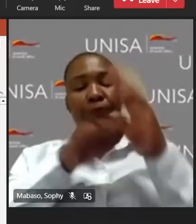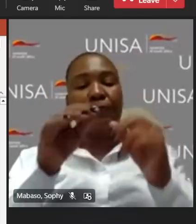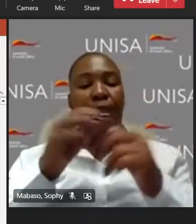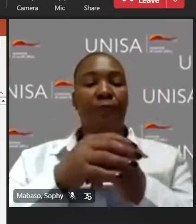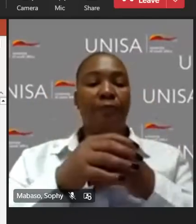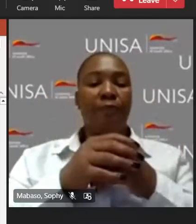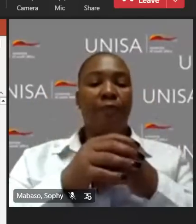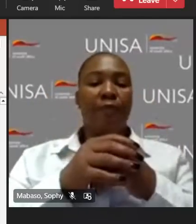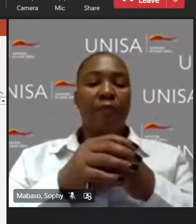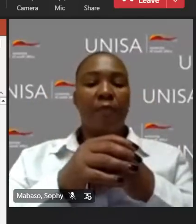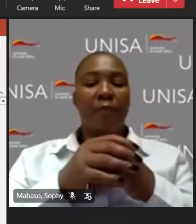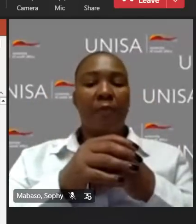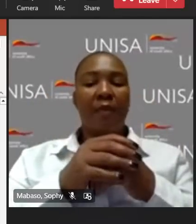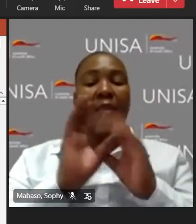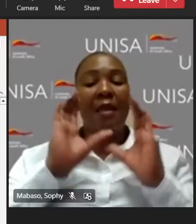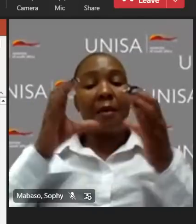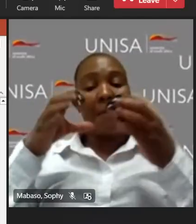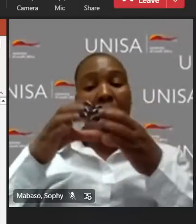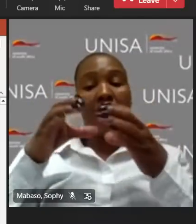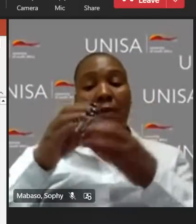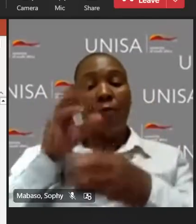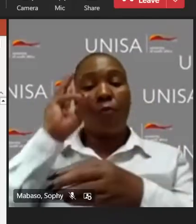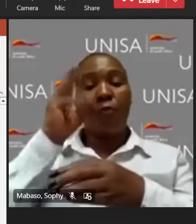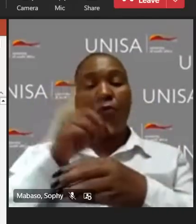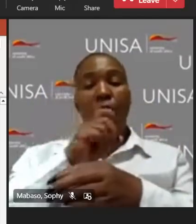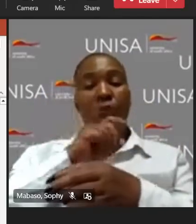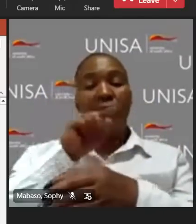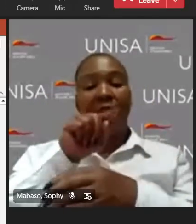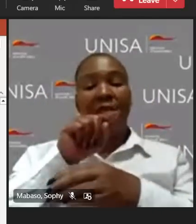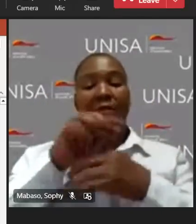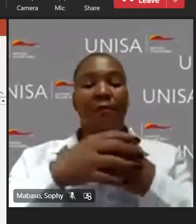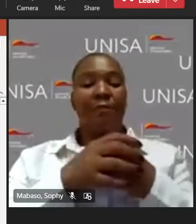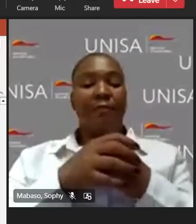the company will use that to make the payment.